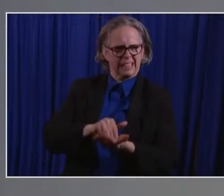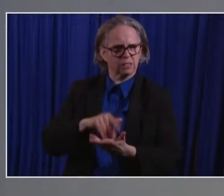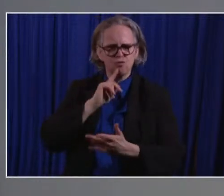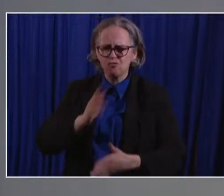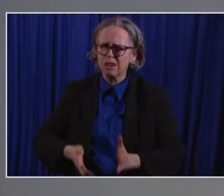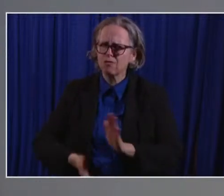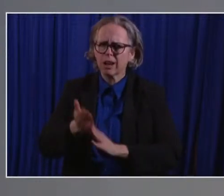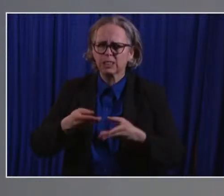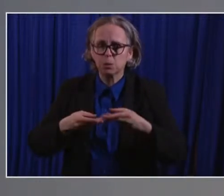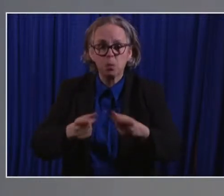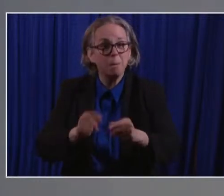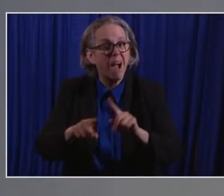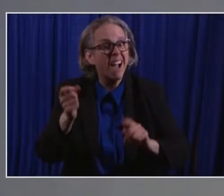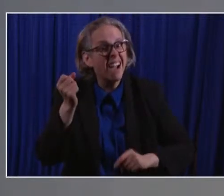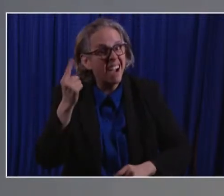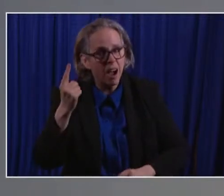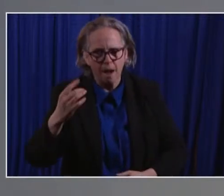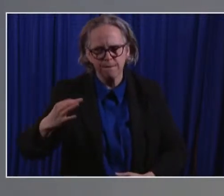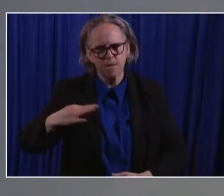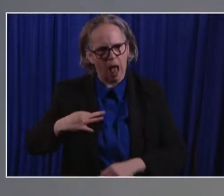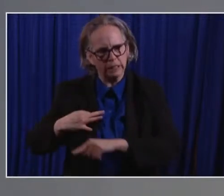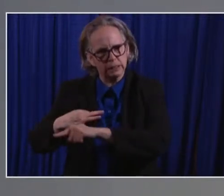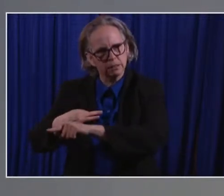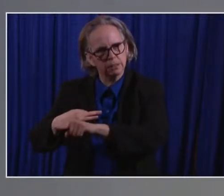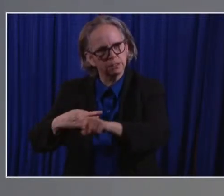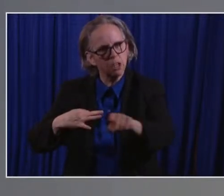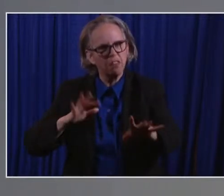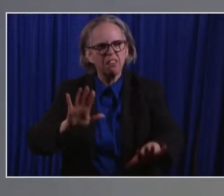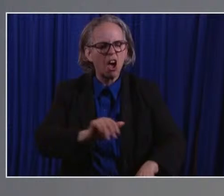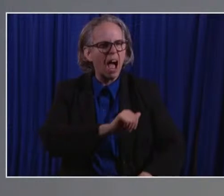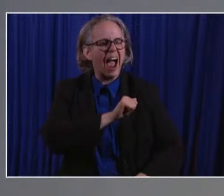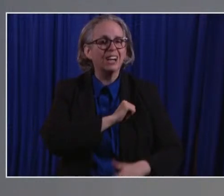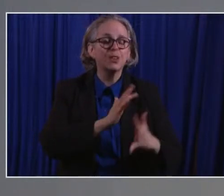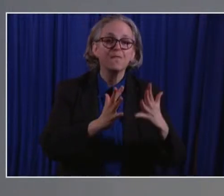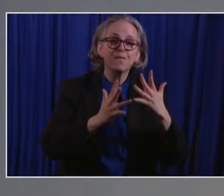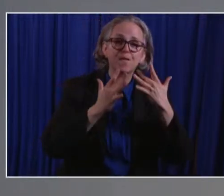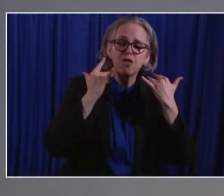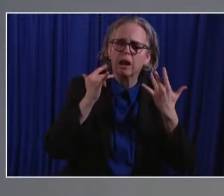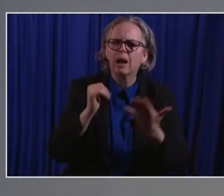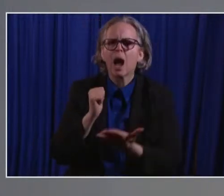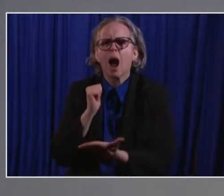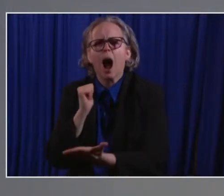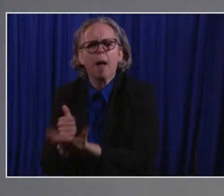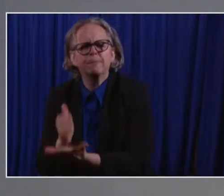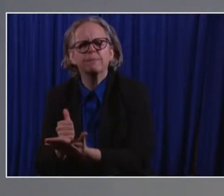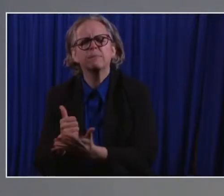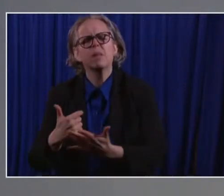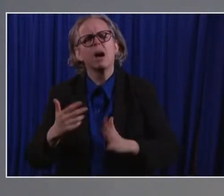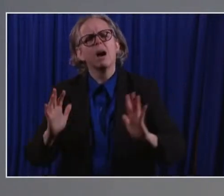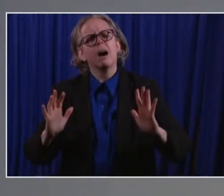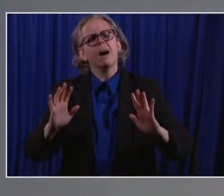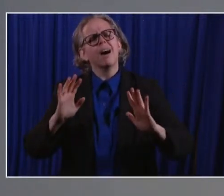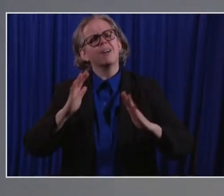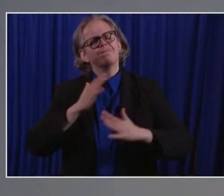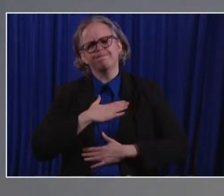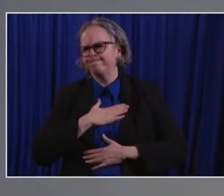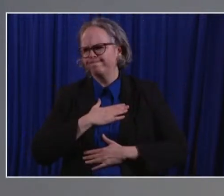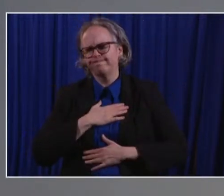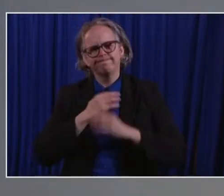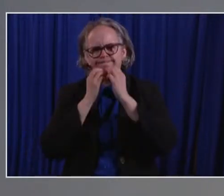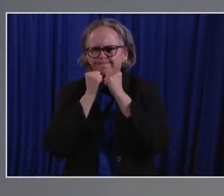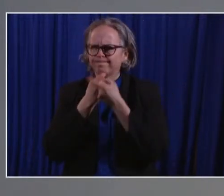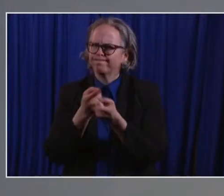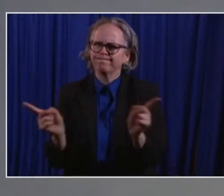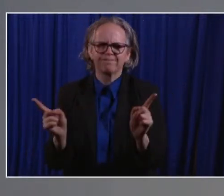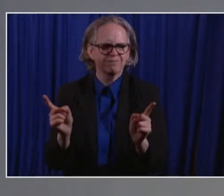friendliness and the warmth of the volunteers and the workers, many of which are here in this room today. So let's do everything in our power to get